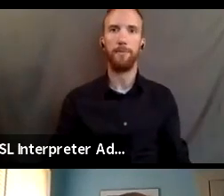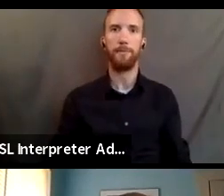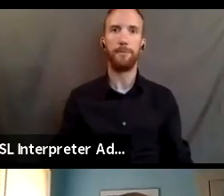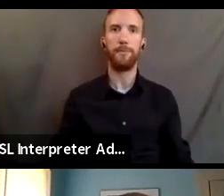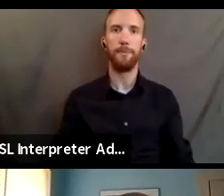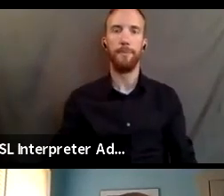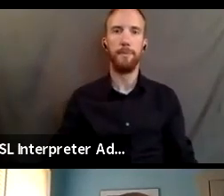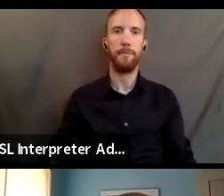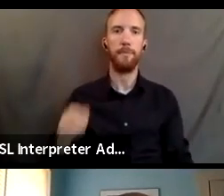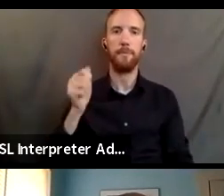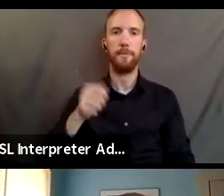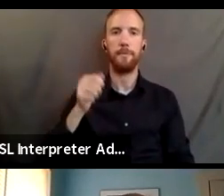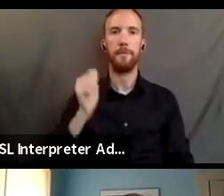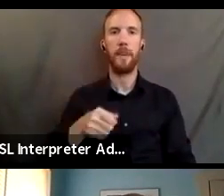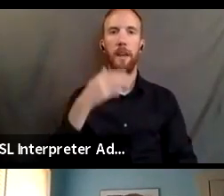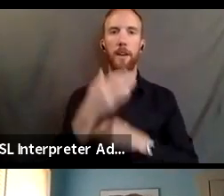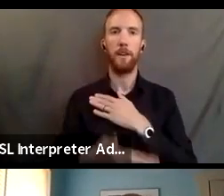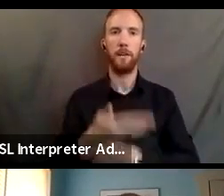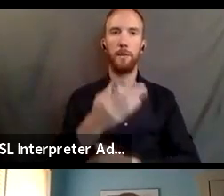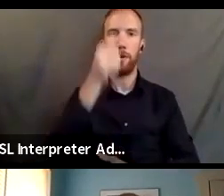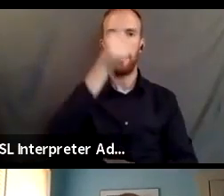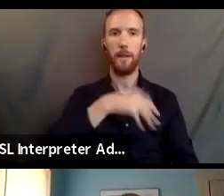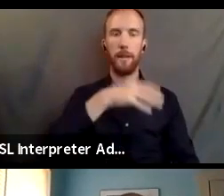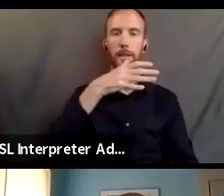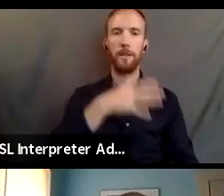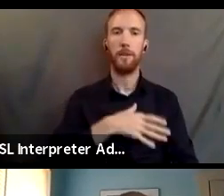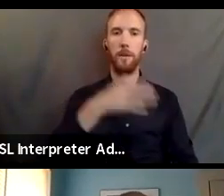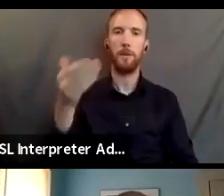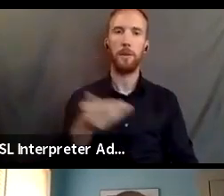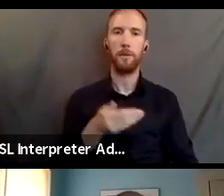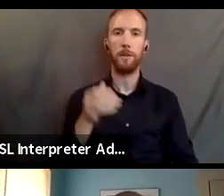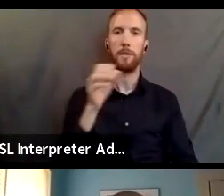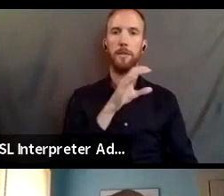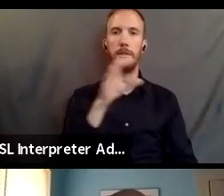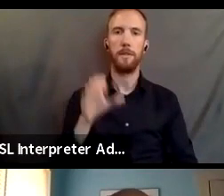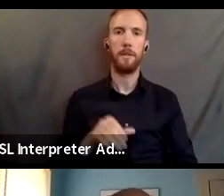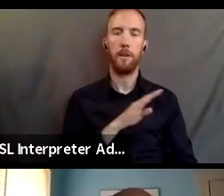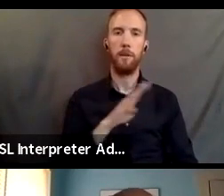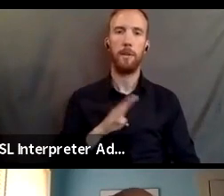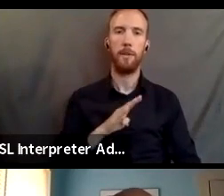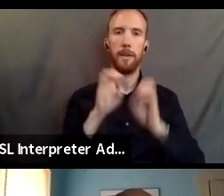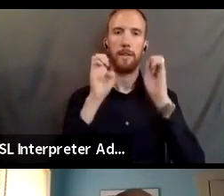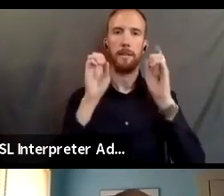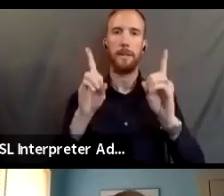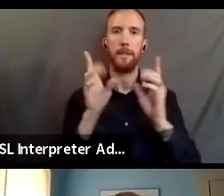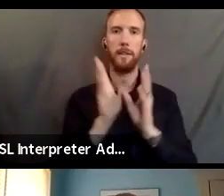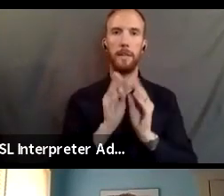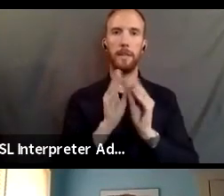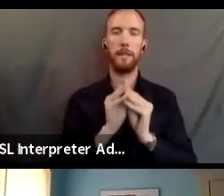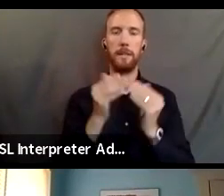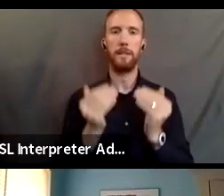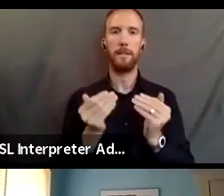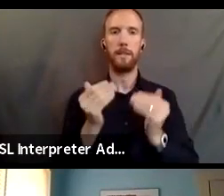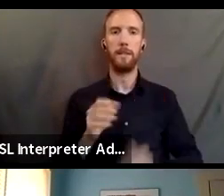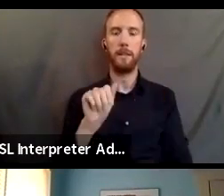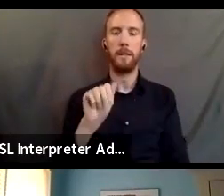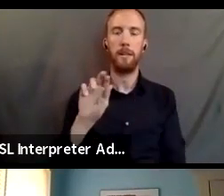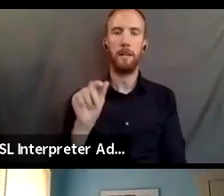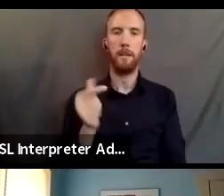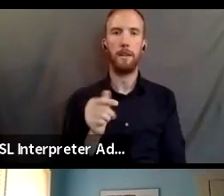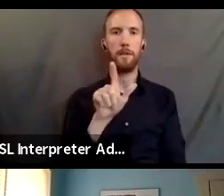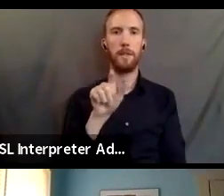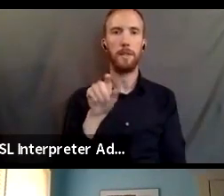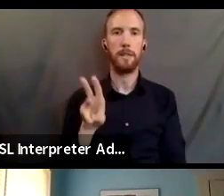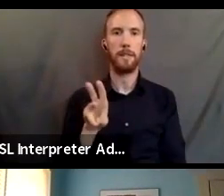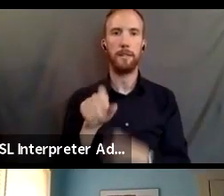good morning ladies and gentlemen welcome to the chicago board of education meeting today is august 26